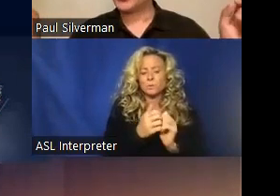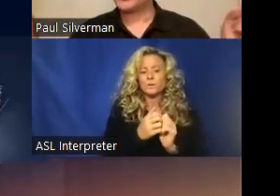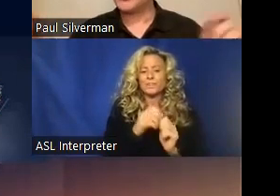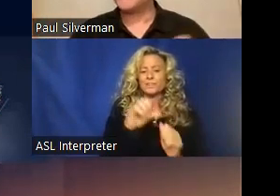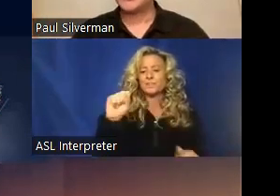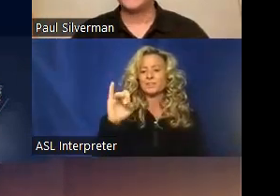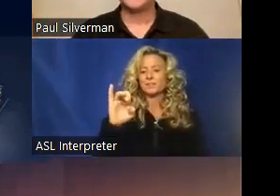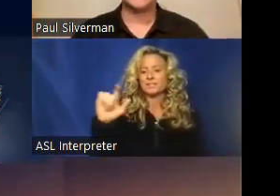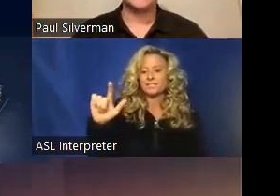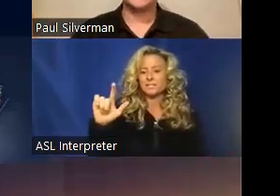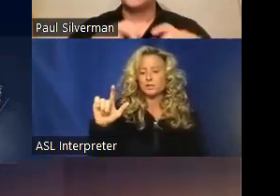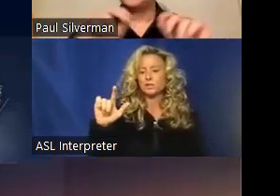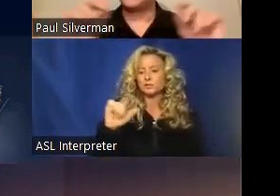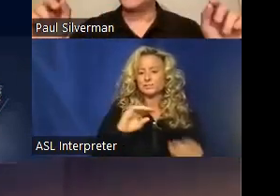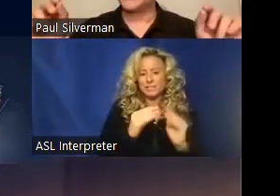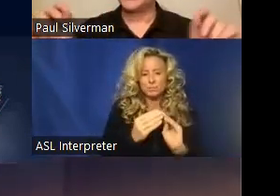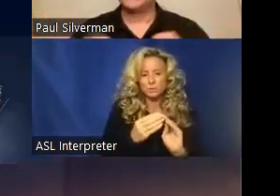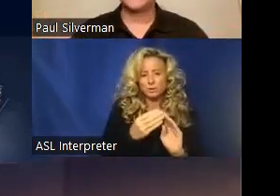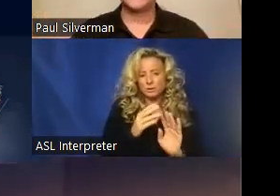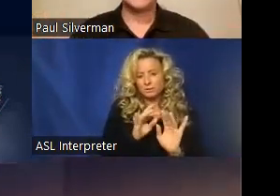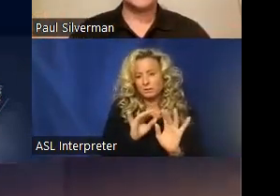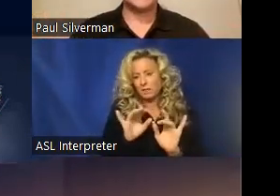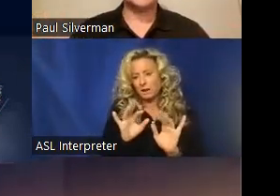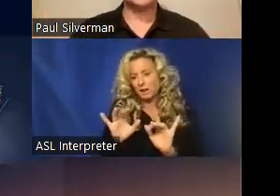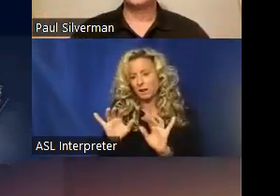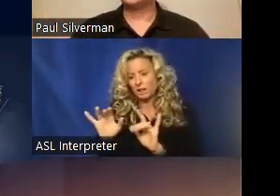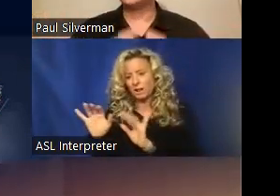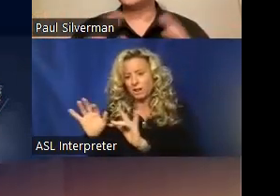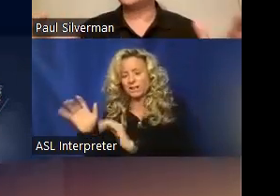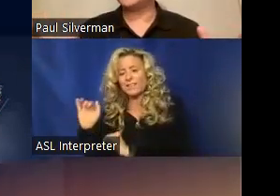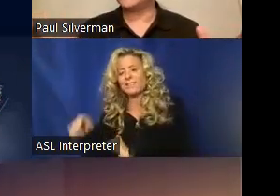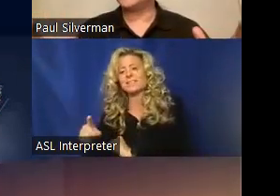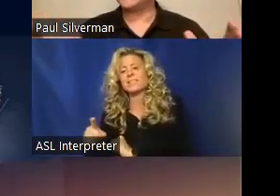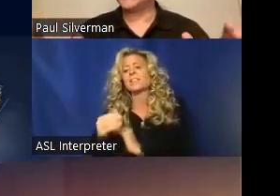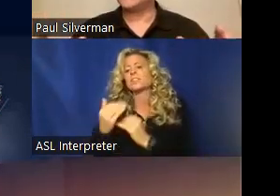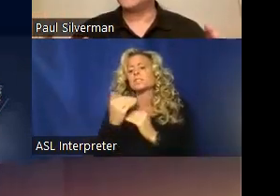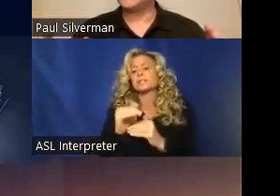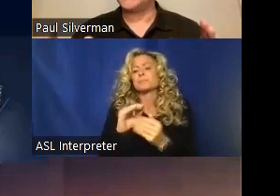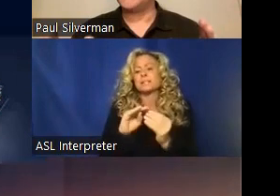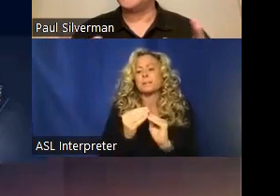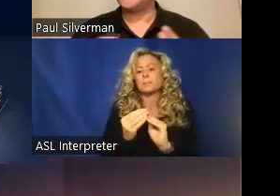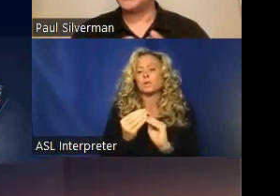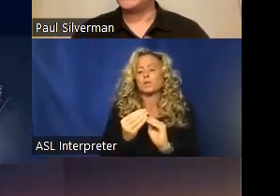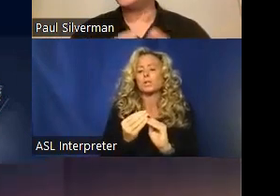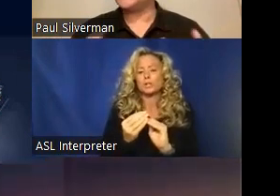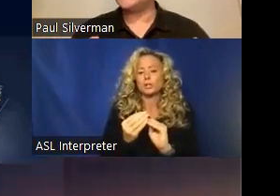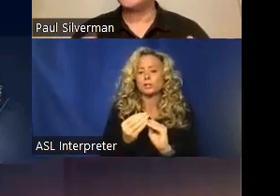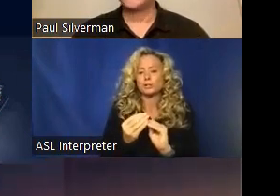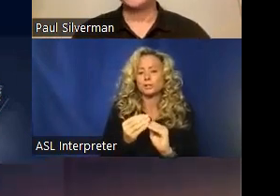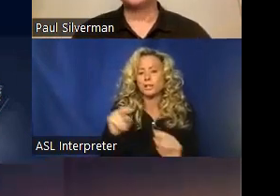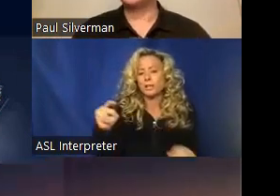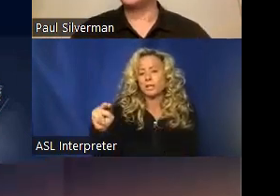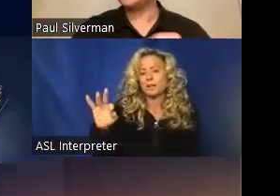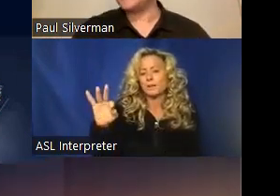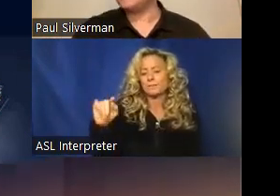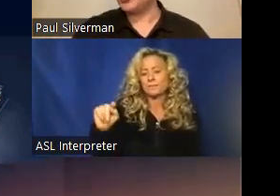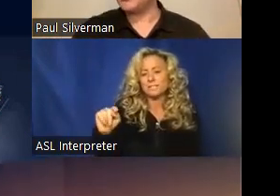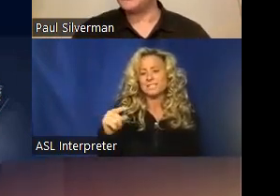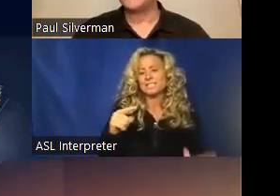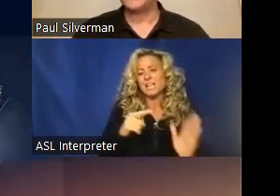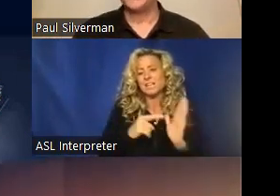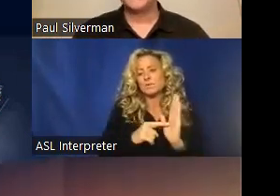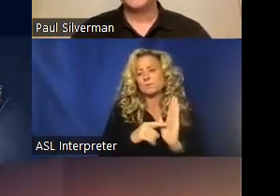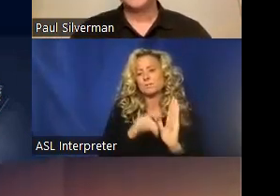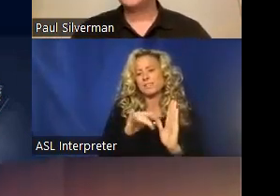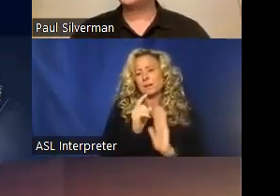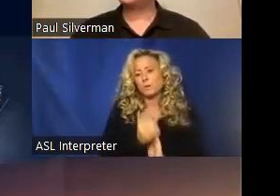a random string of items of letters and numbers. And there's only a limited number of NFTs that represent that